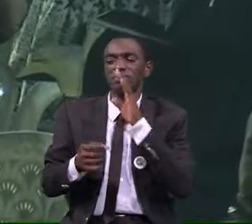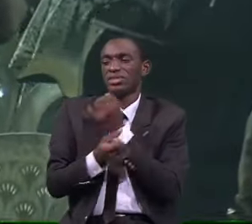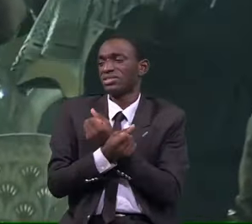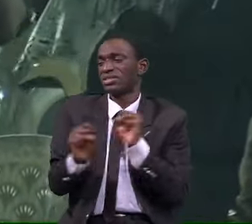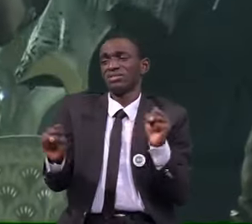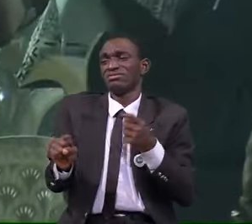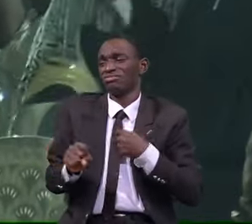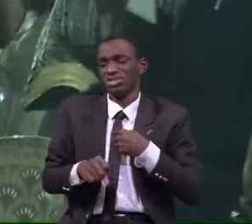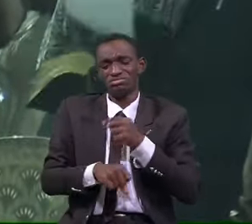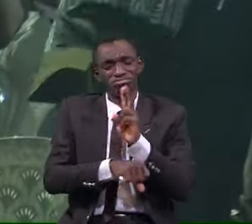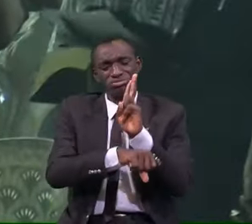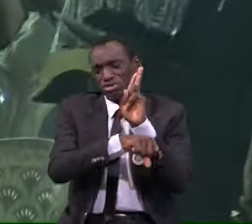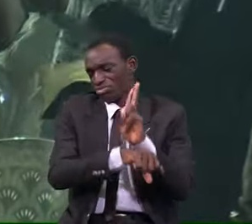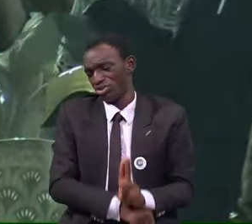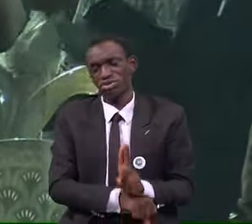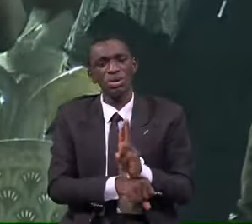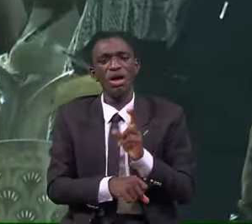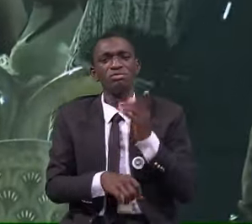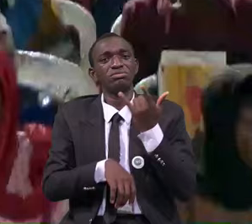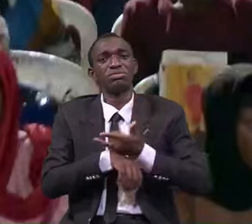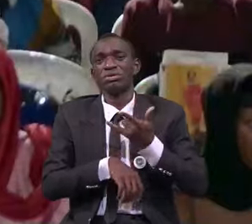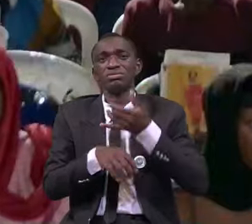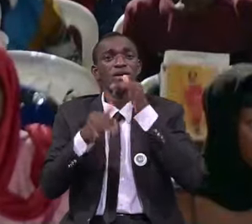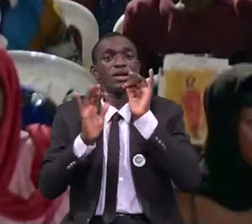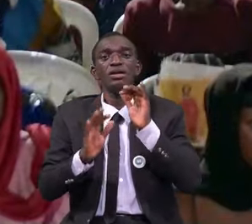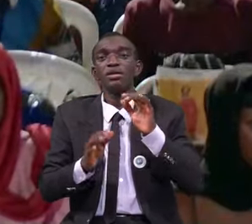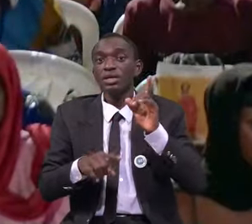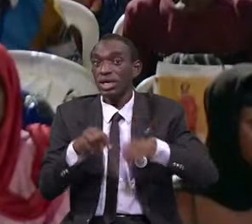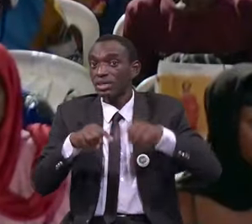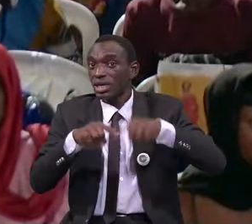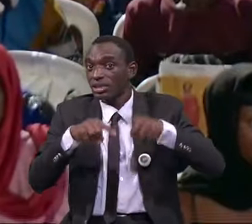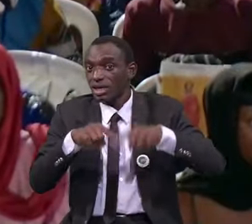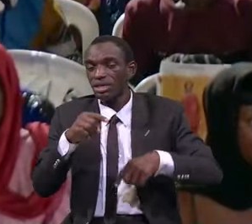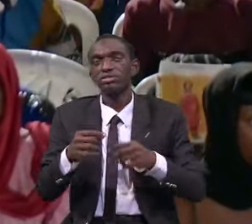drunkard. Cannot is canceled from your life tonight.